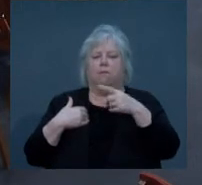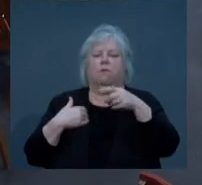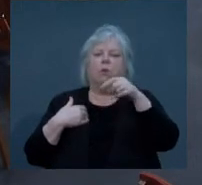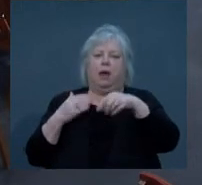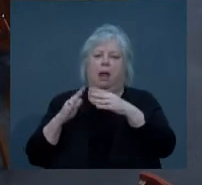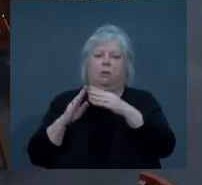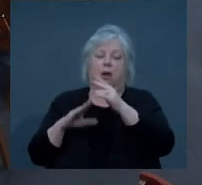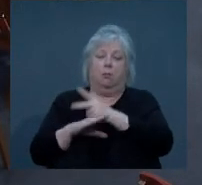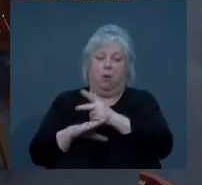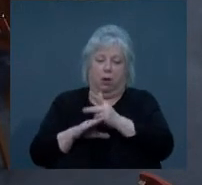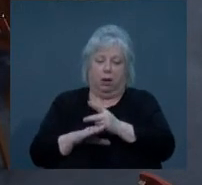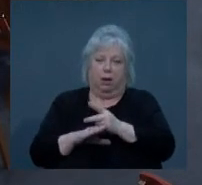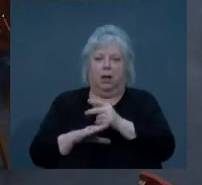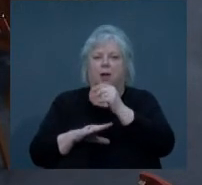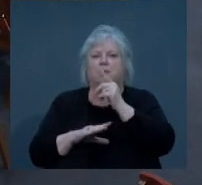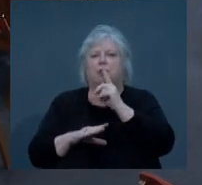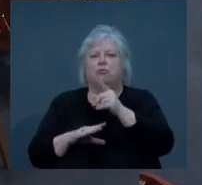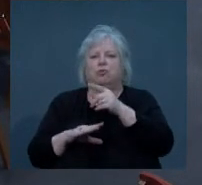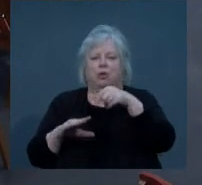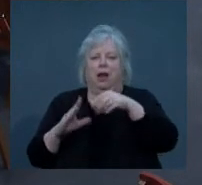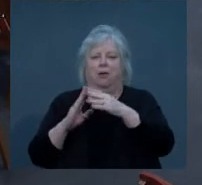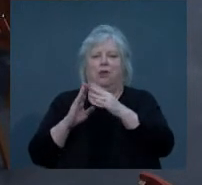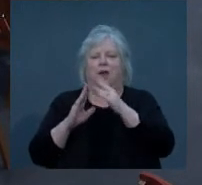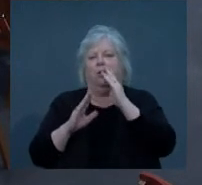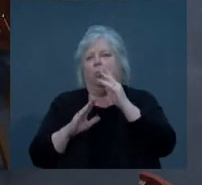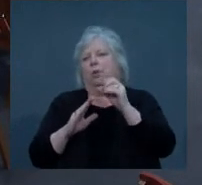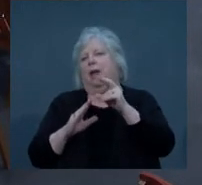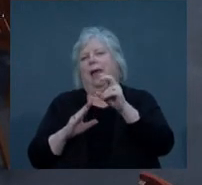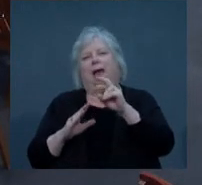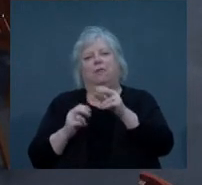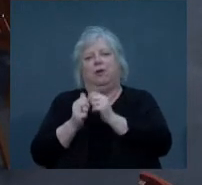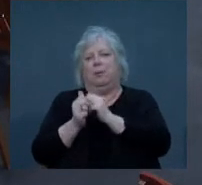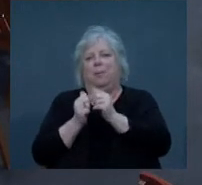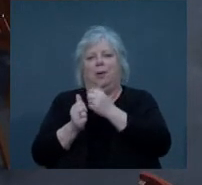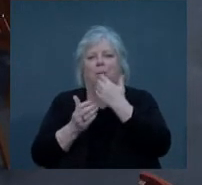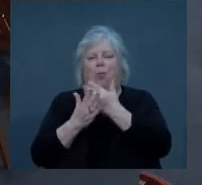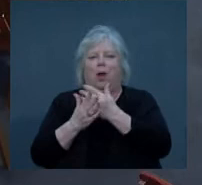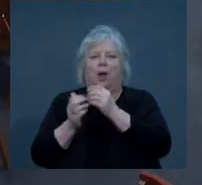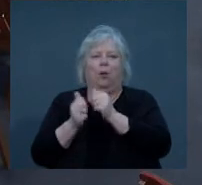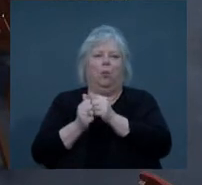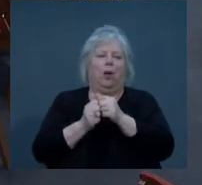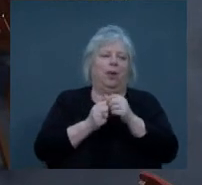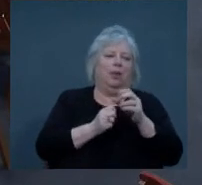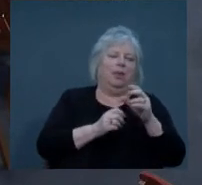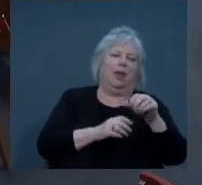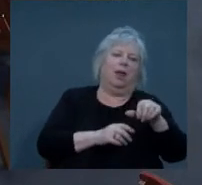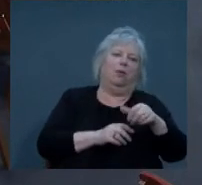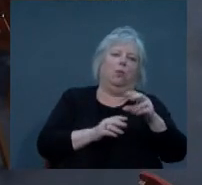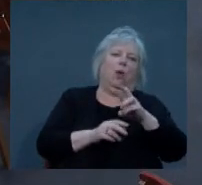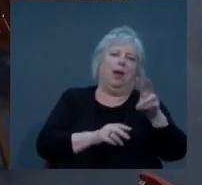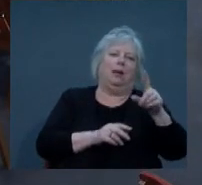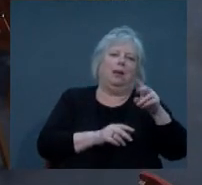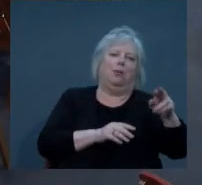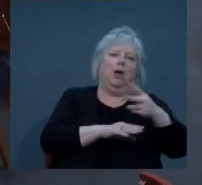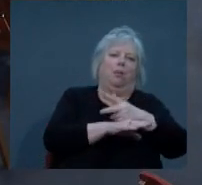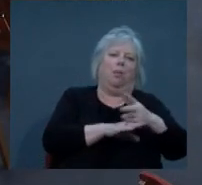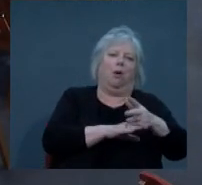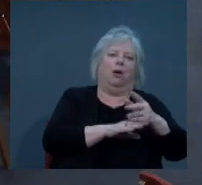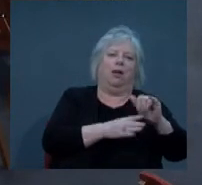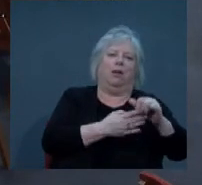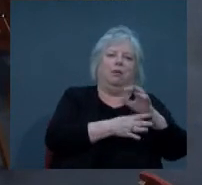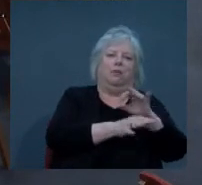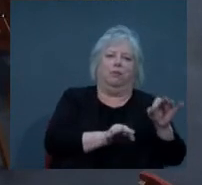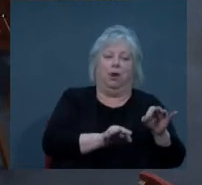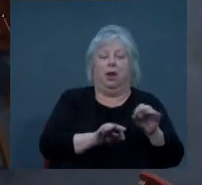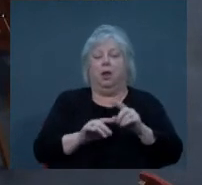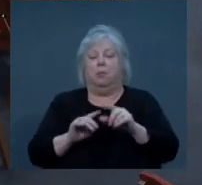I'm not sure downtown will ever compete with suburban parking lots. They are free, they're affordable. I think for later discussion, the city has